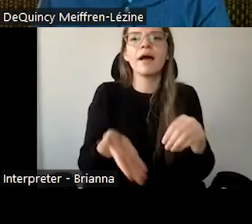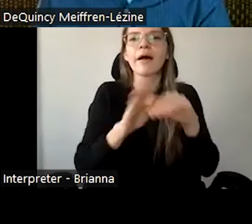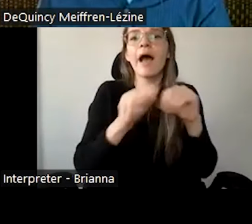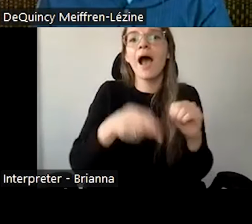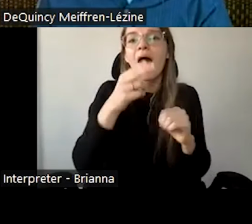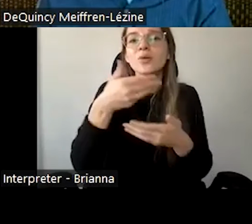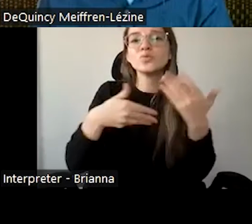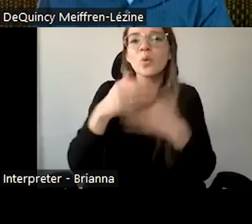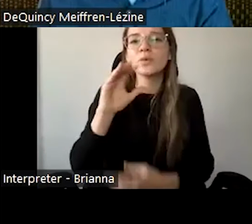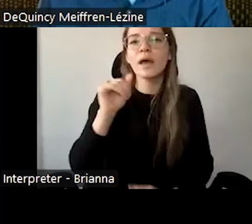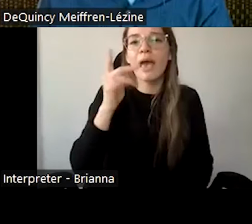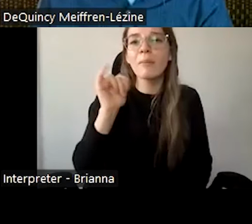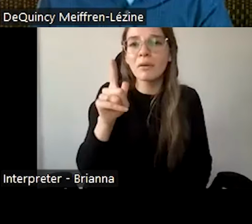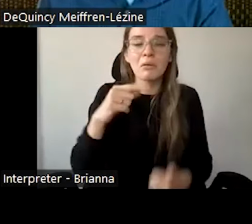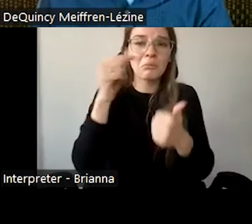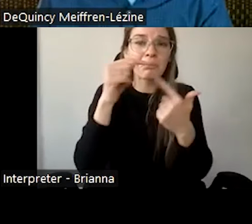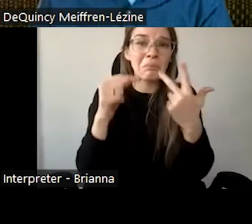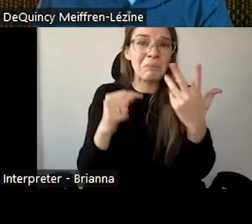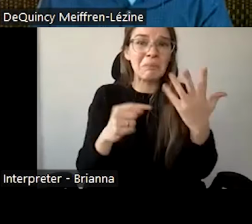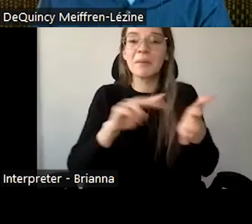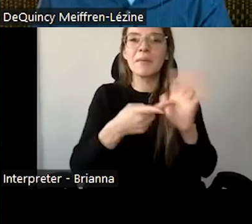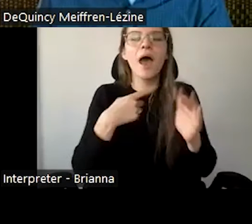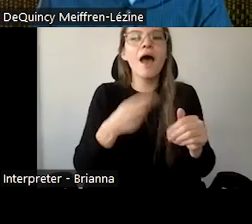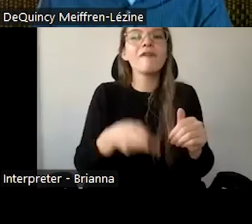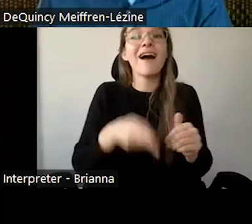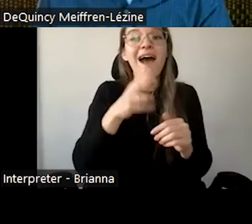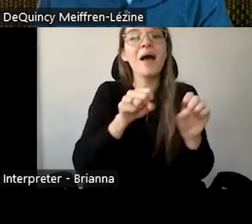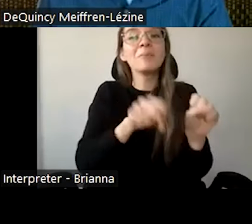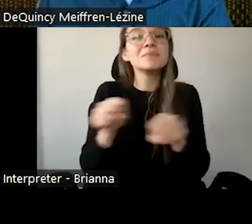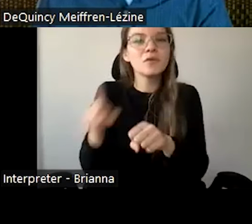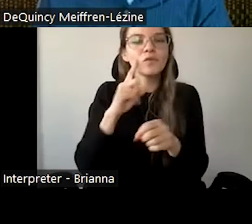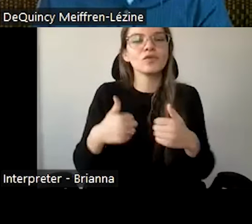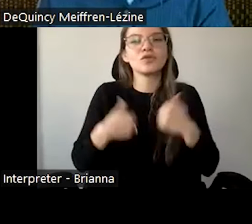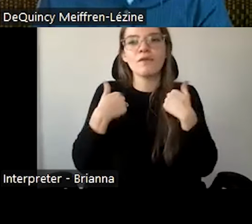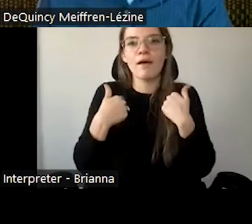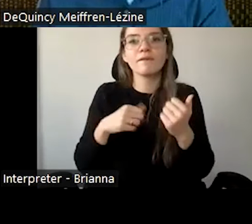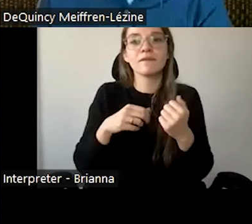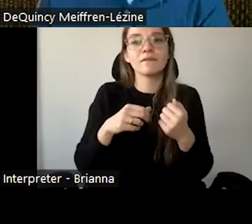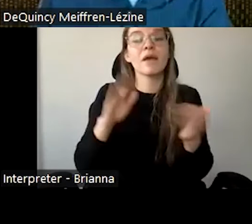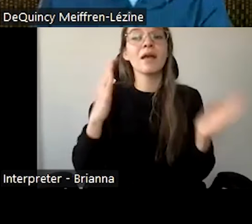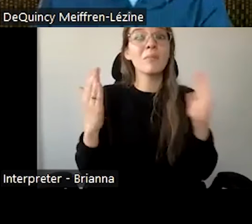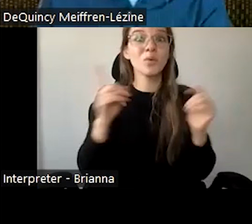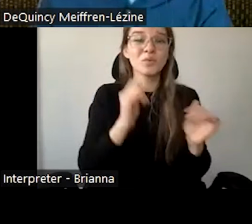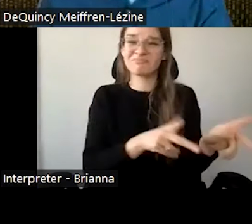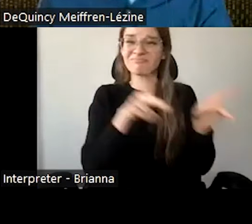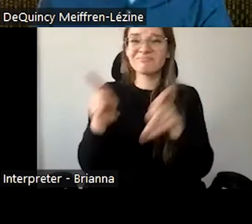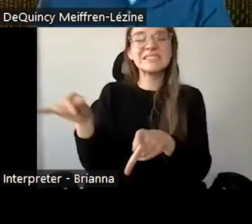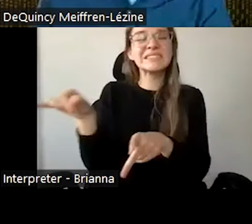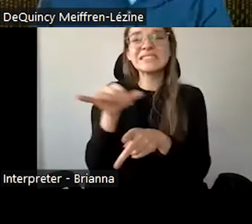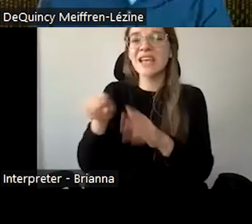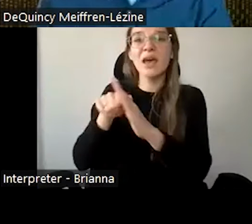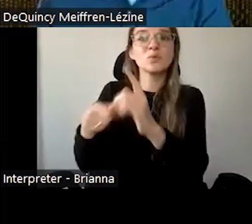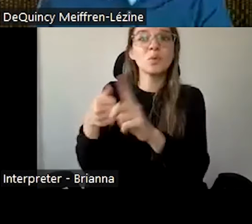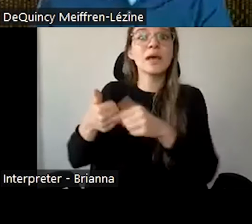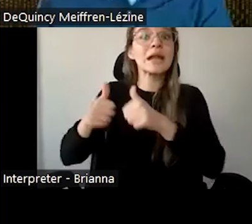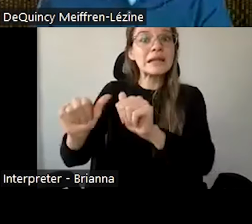capital, they're probably going to have a higher level of survivability than if somebody has the exact same type of suicide attempt,